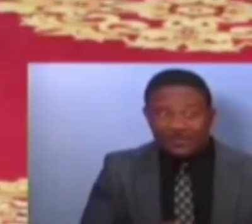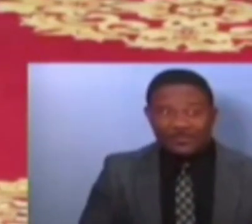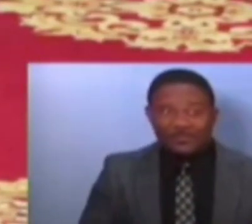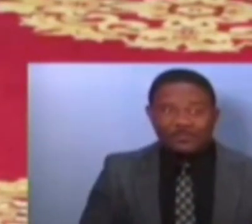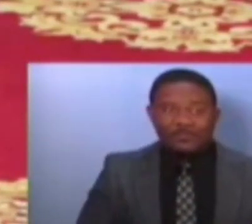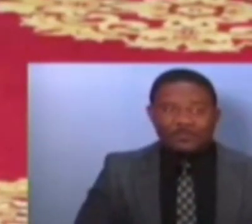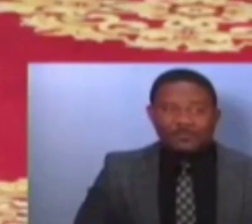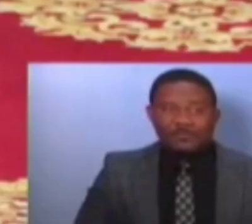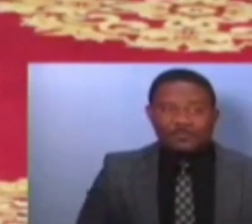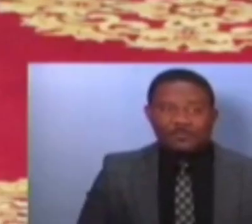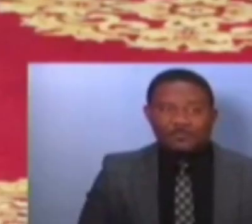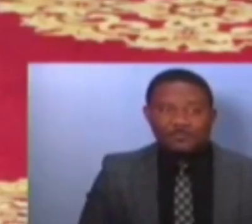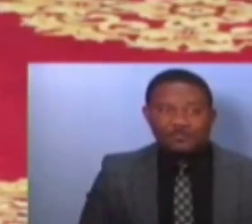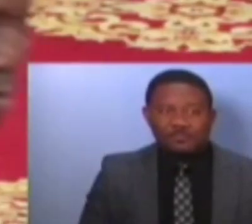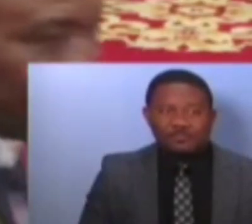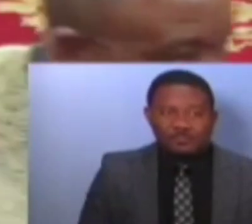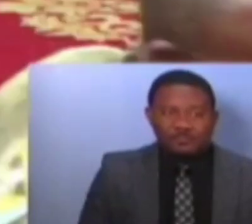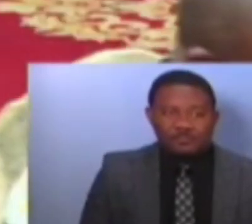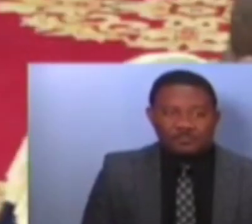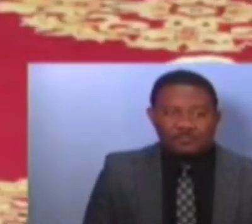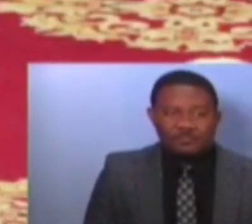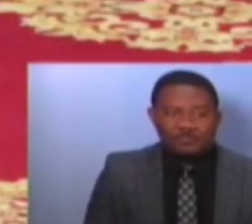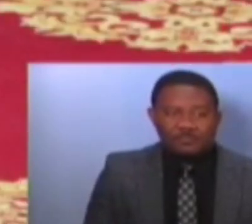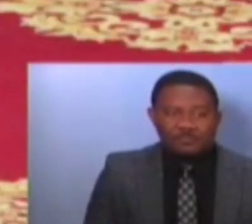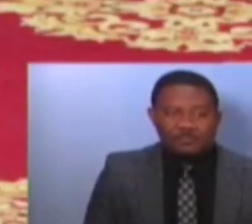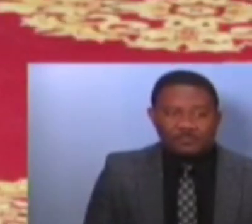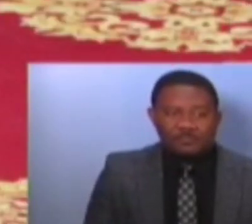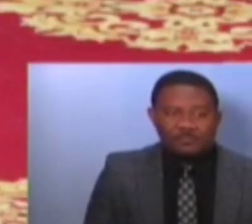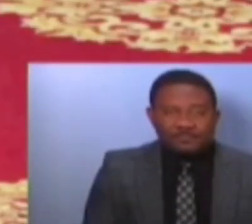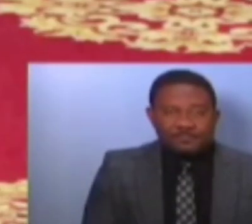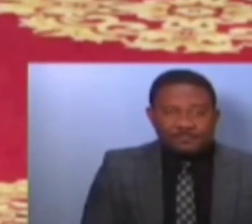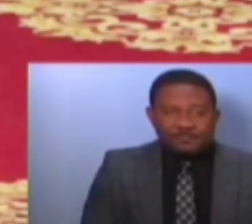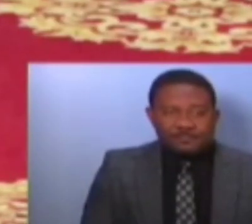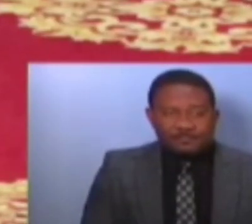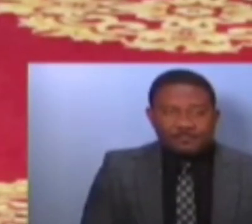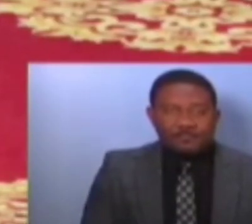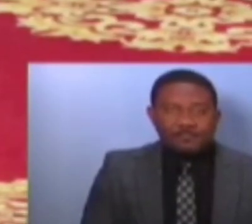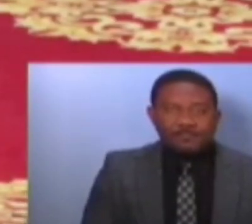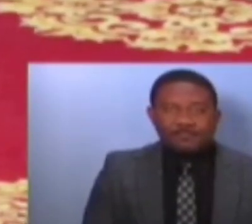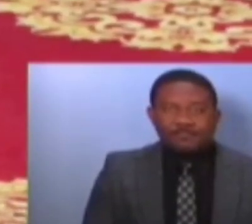Yes, together. Yes, together with all. Yes.